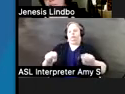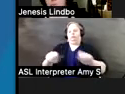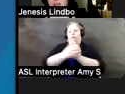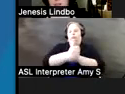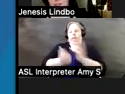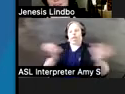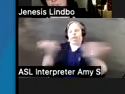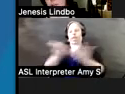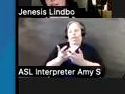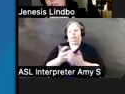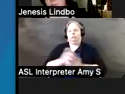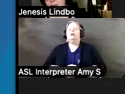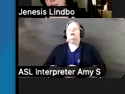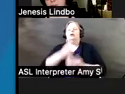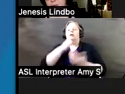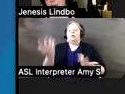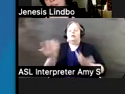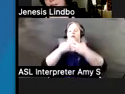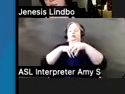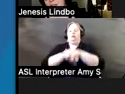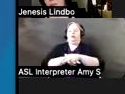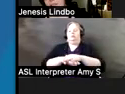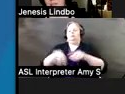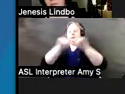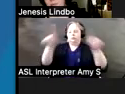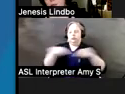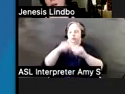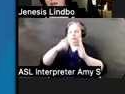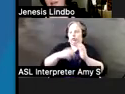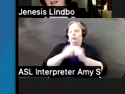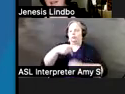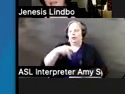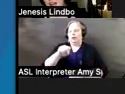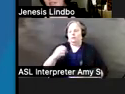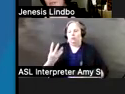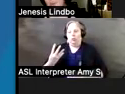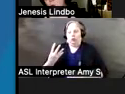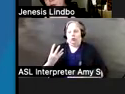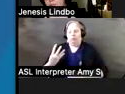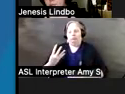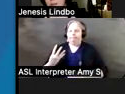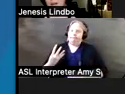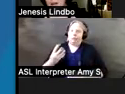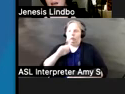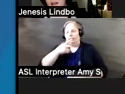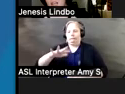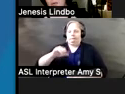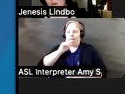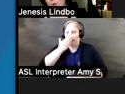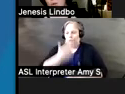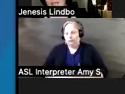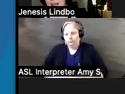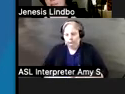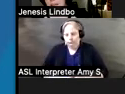compatibility. The integrated screen reader with PlayStation 4 is kind of poor. You